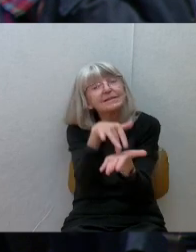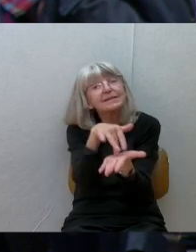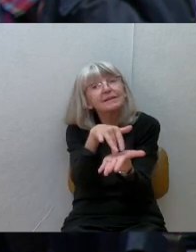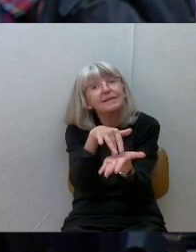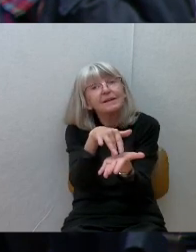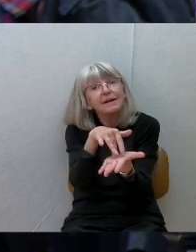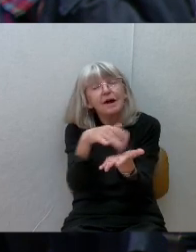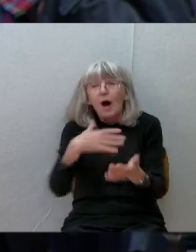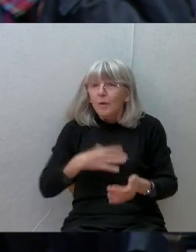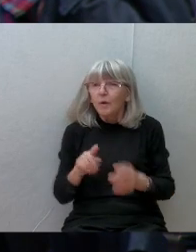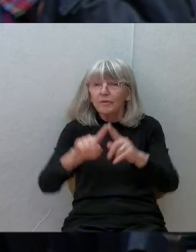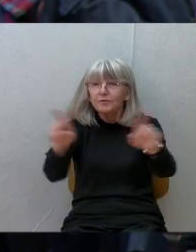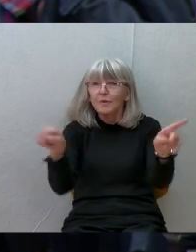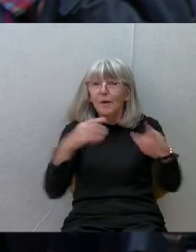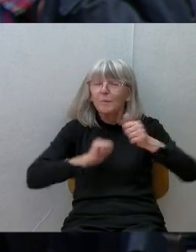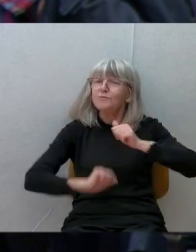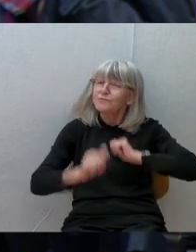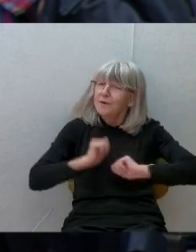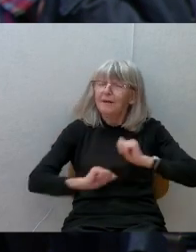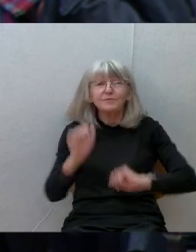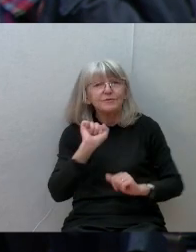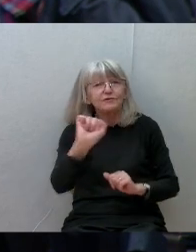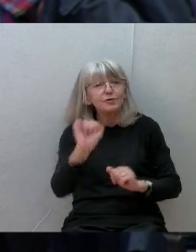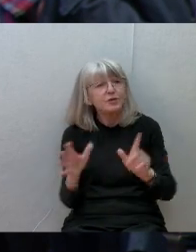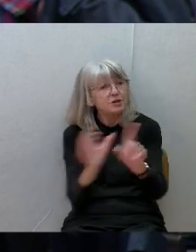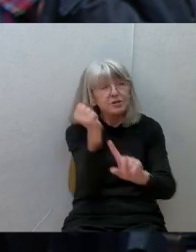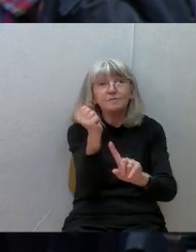Be proud of what you've achieved. We are.